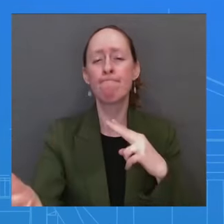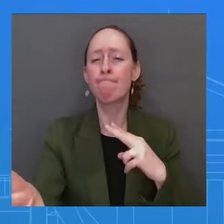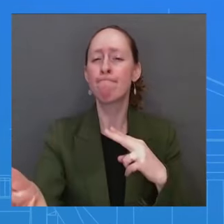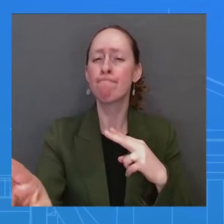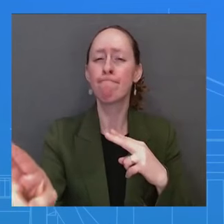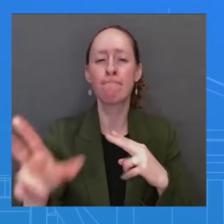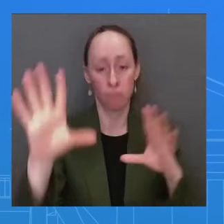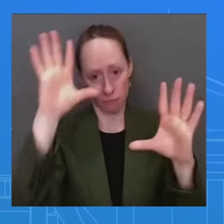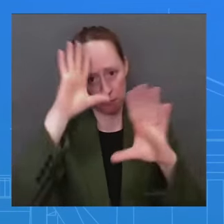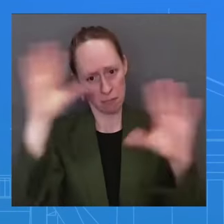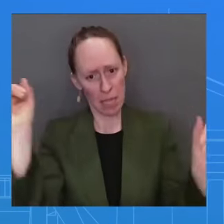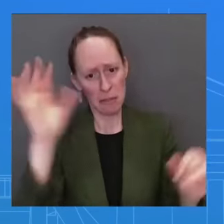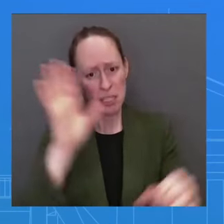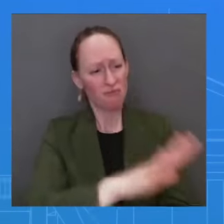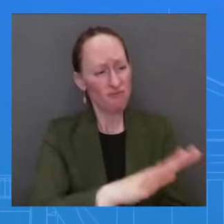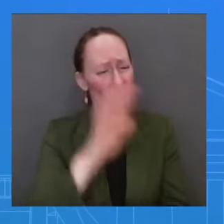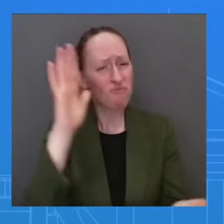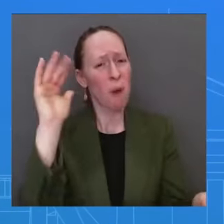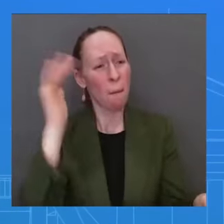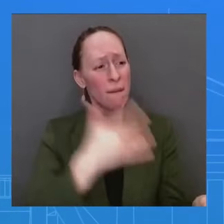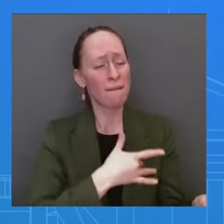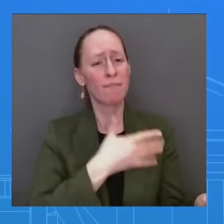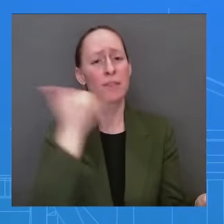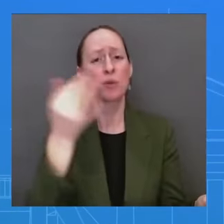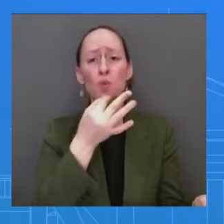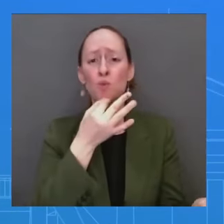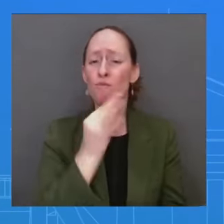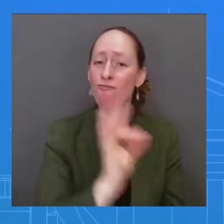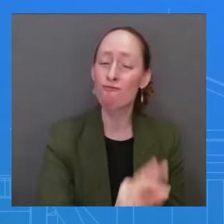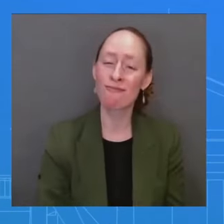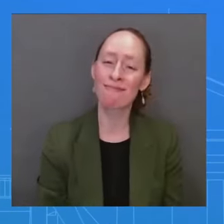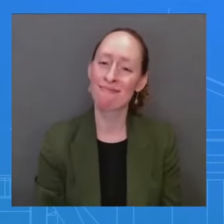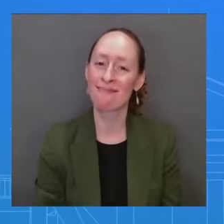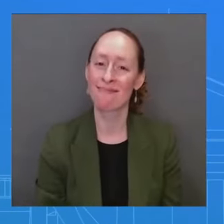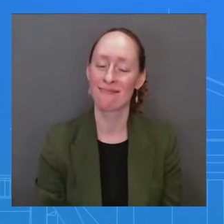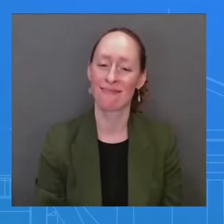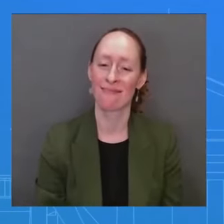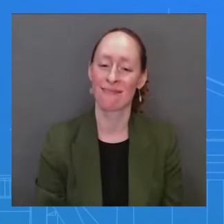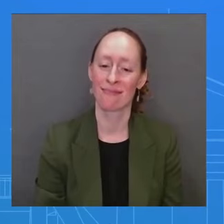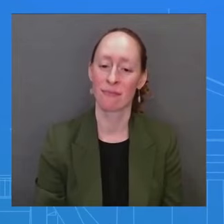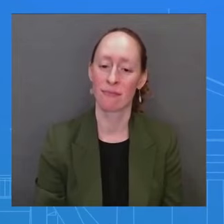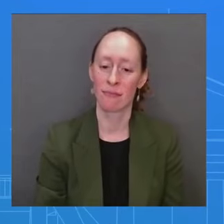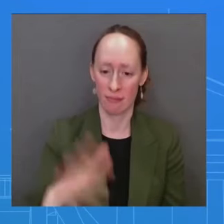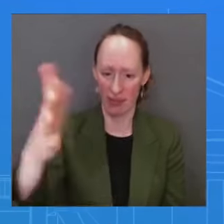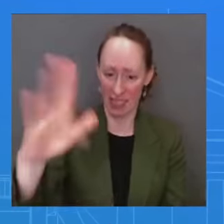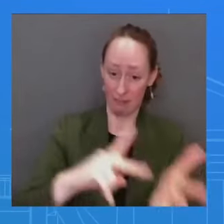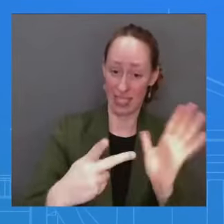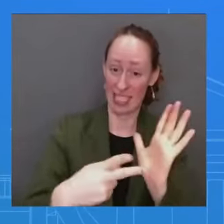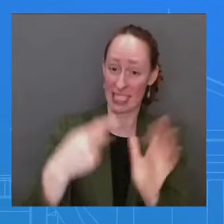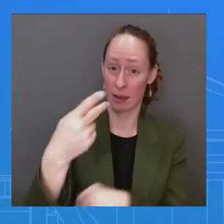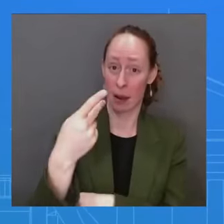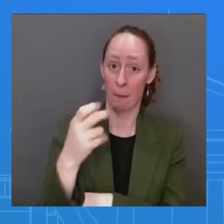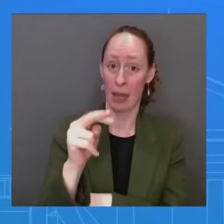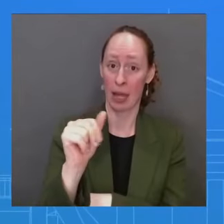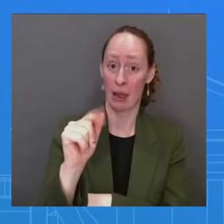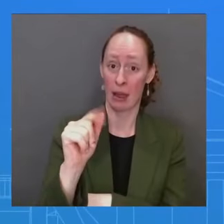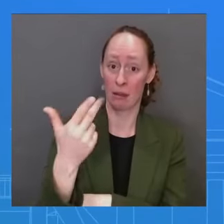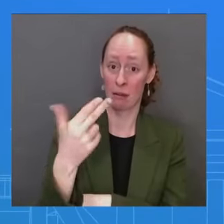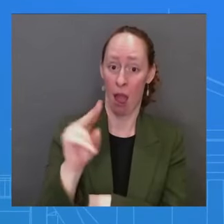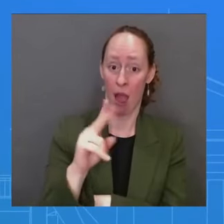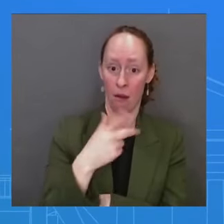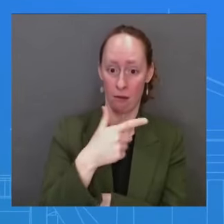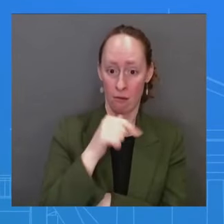for the secretary. So was the Pentagon then giving incomplete information? You said the whole administration was curious. I don't know how